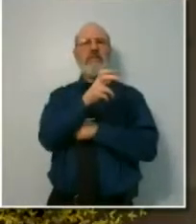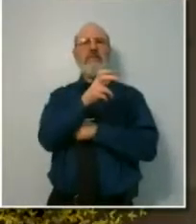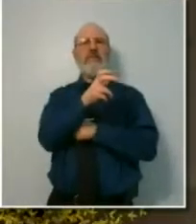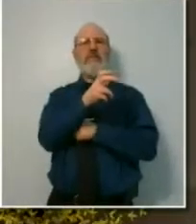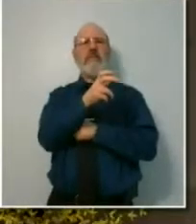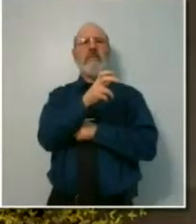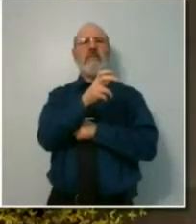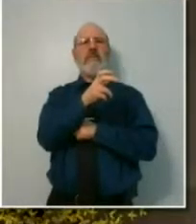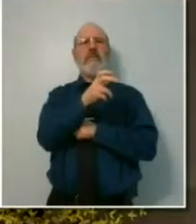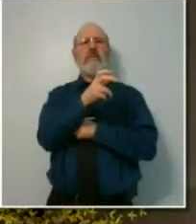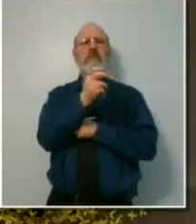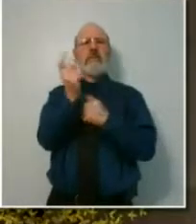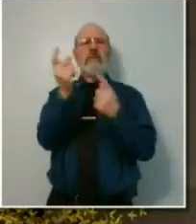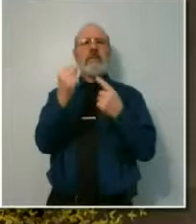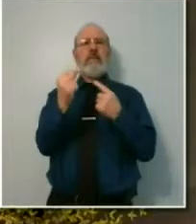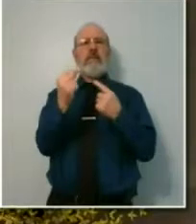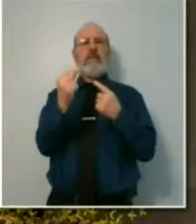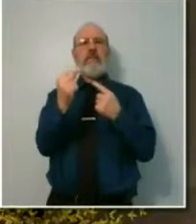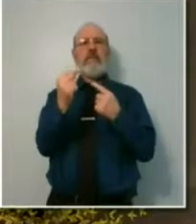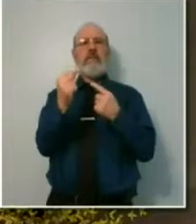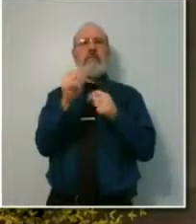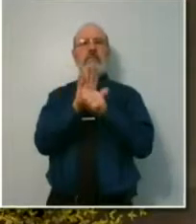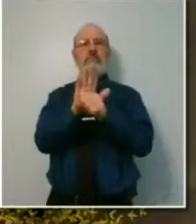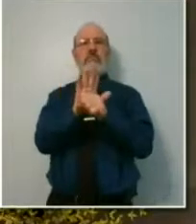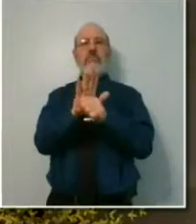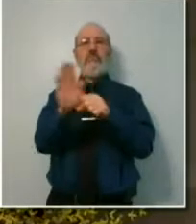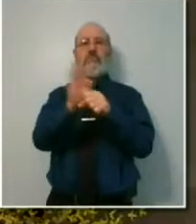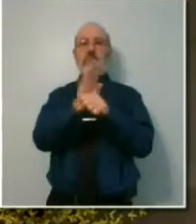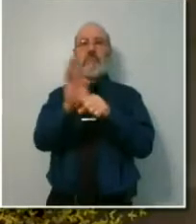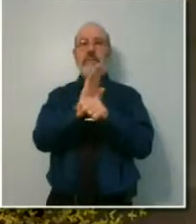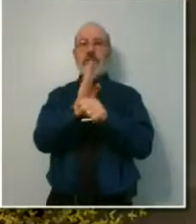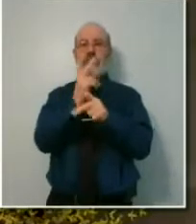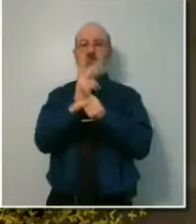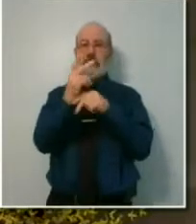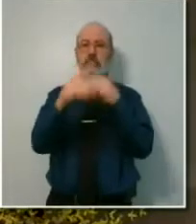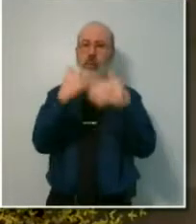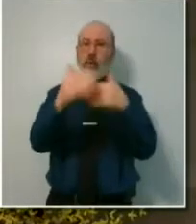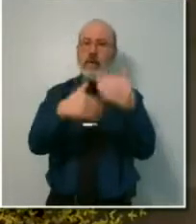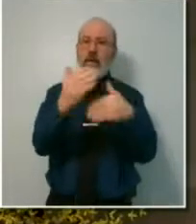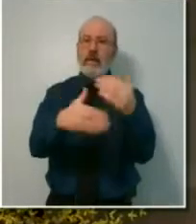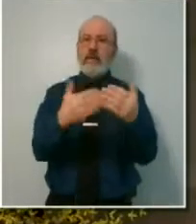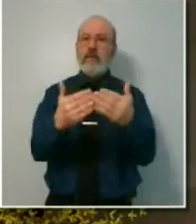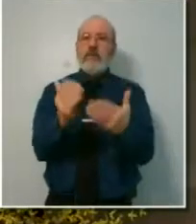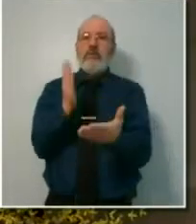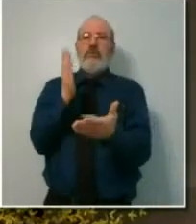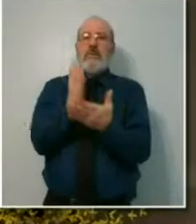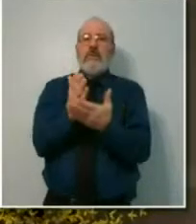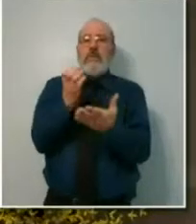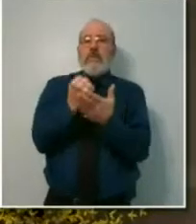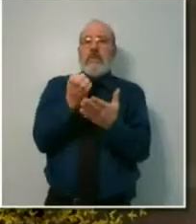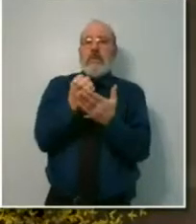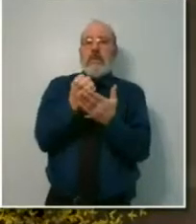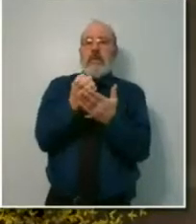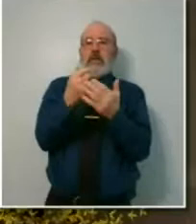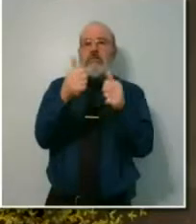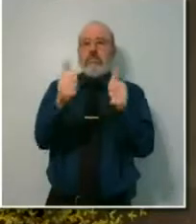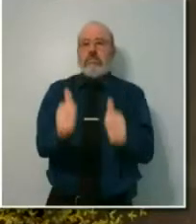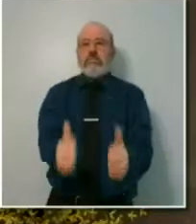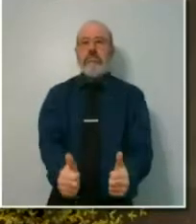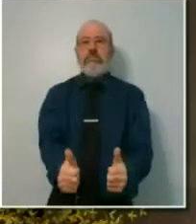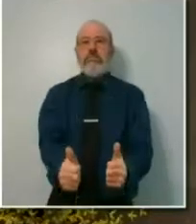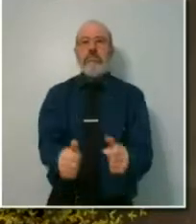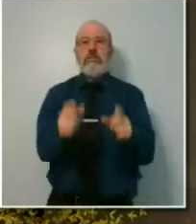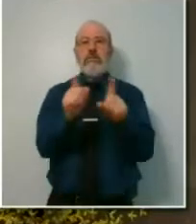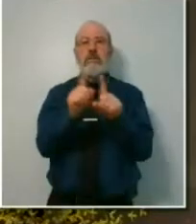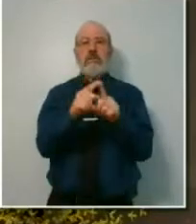The odd part came, there's a push for businesses to keep going to stop the economic downturn. It is also said